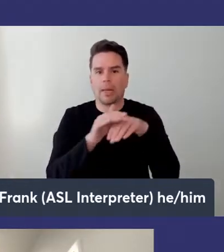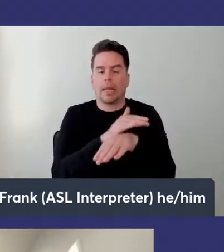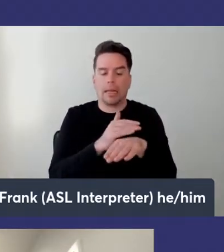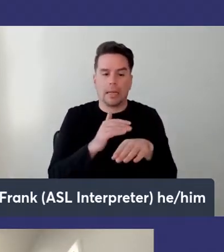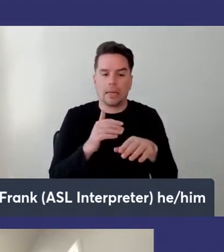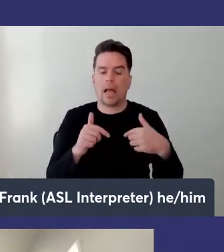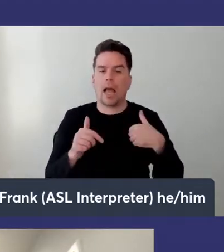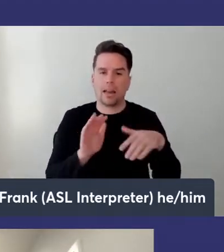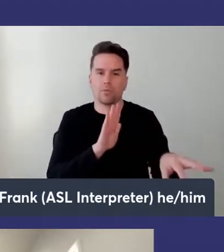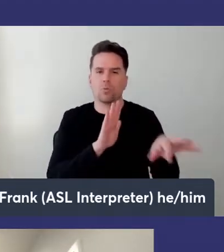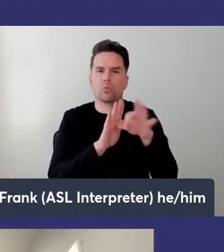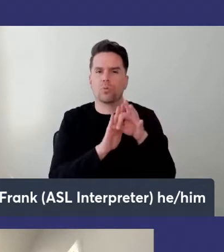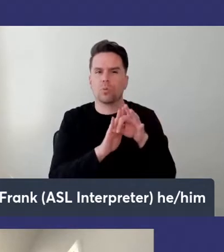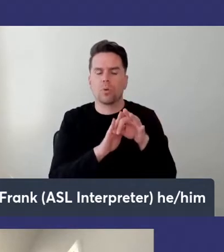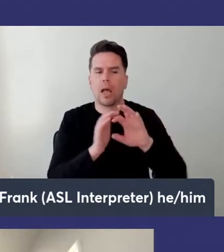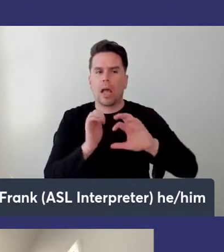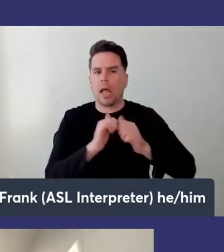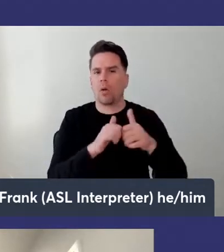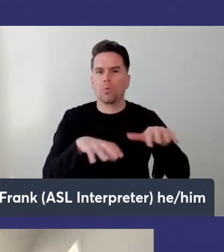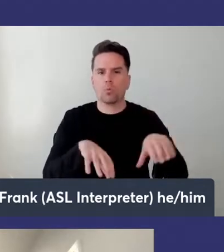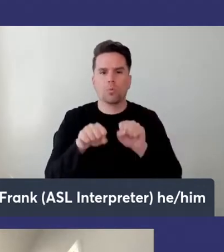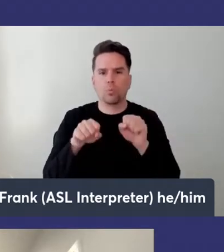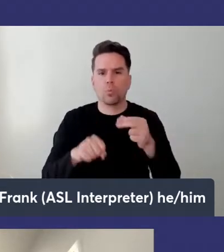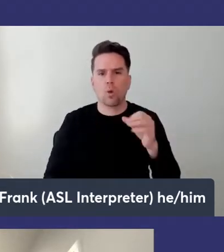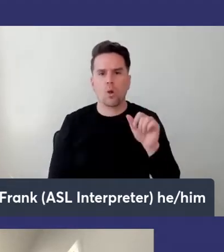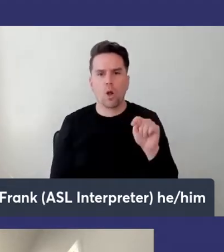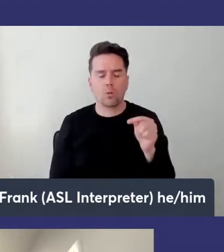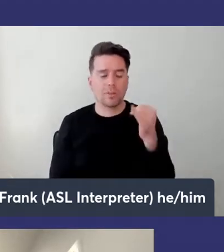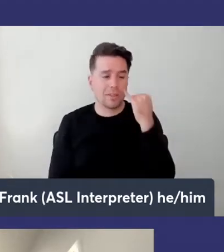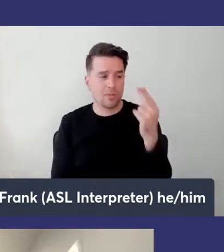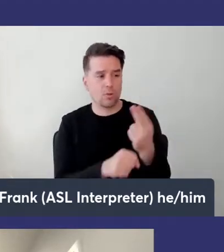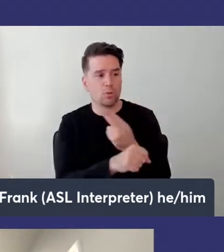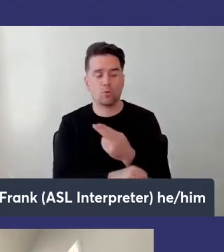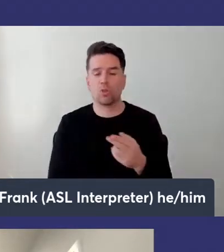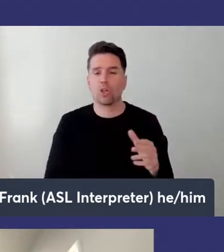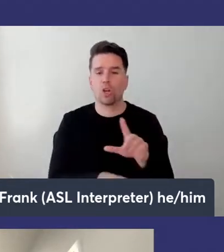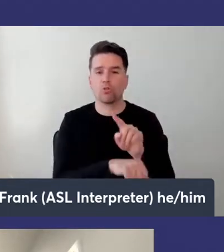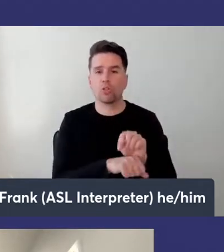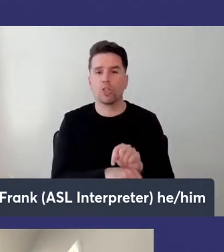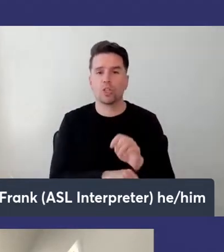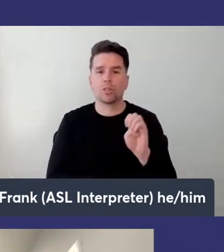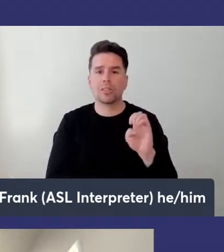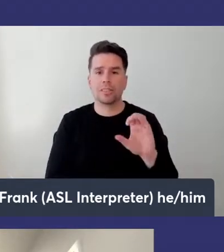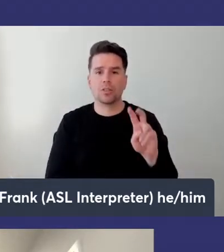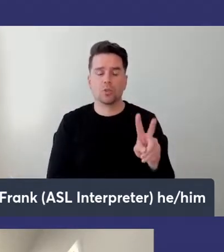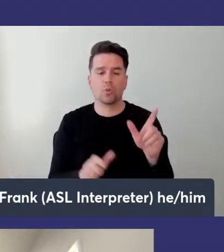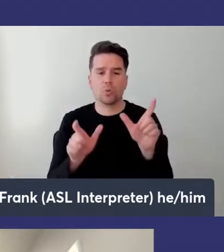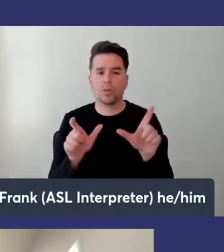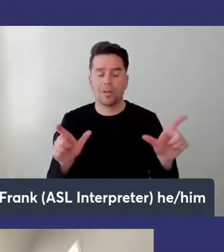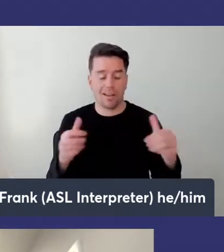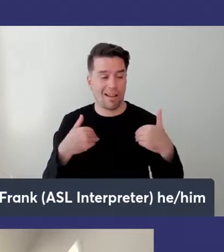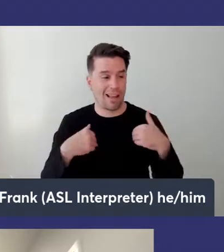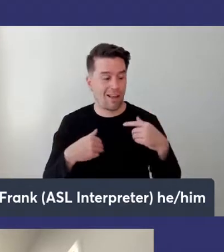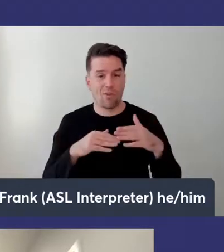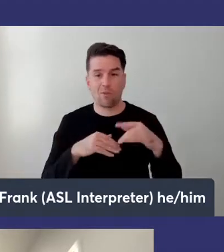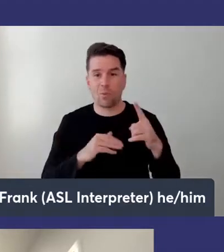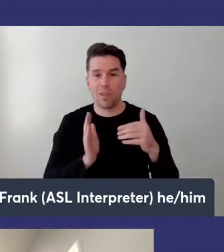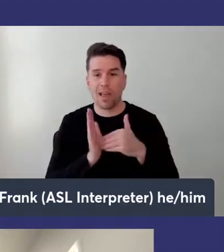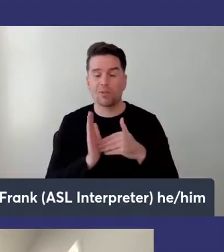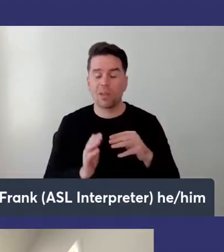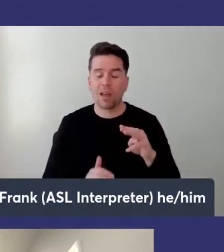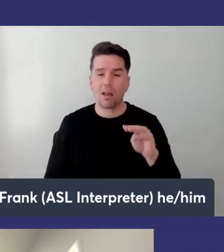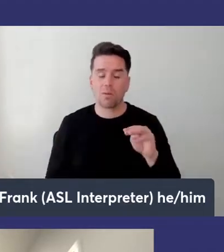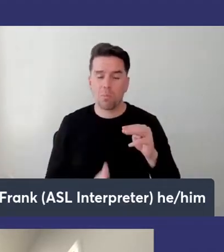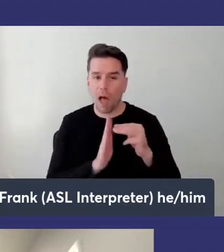choose some way to host that. And if I was using like a traditional EC2 and I have thousands of models, what is that going to end up looking like? Am I going to have